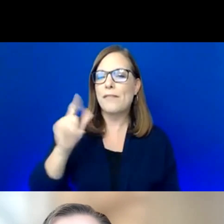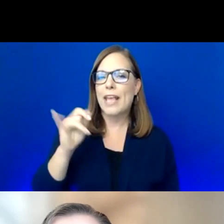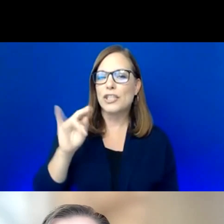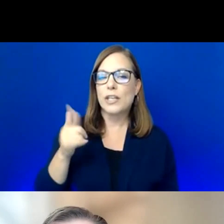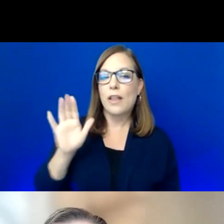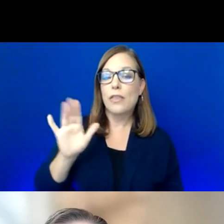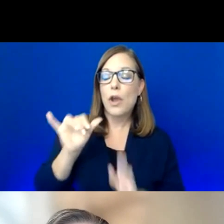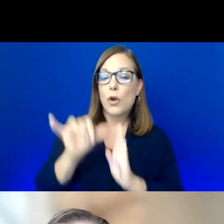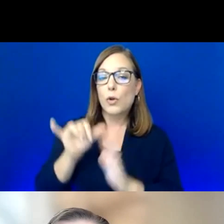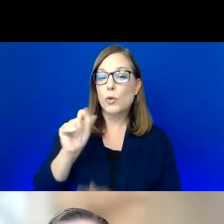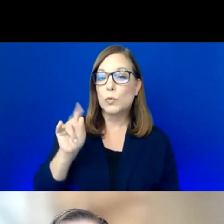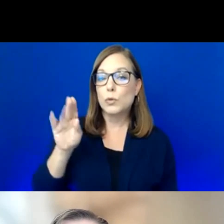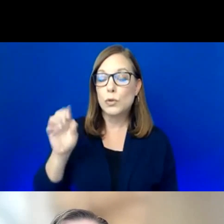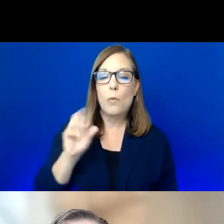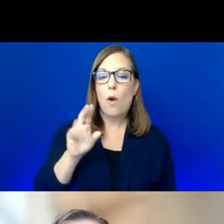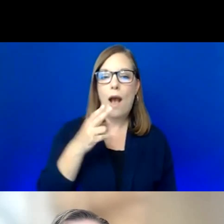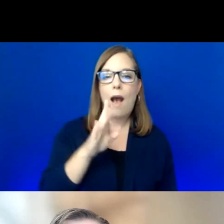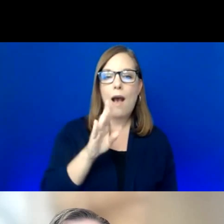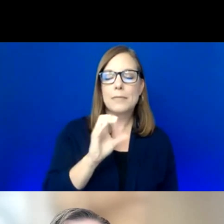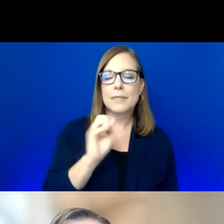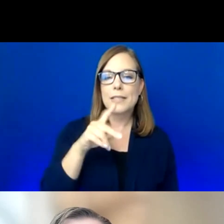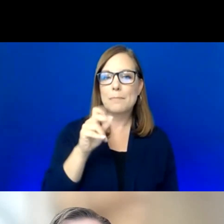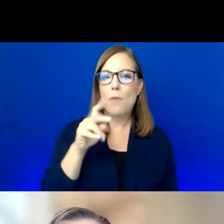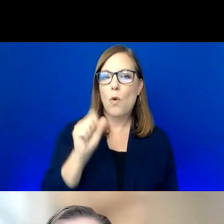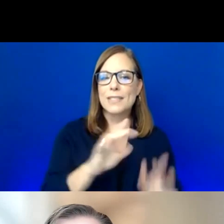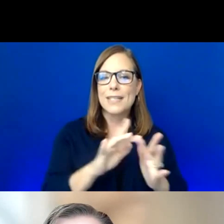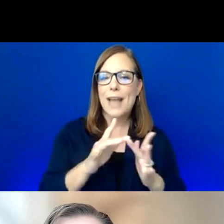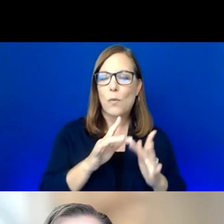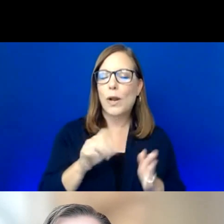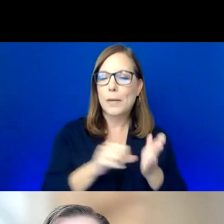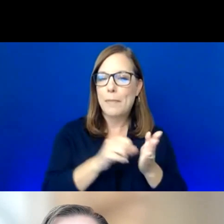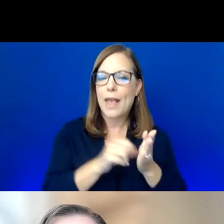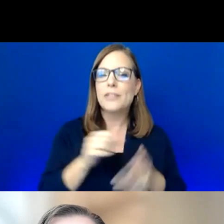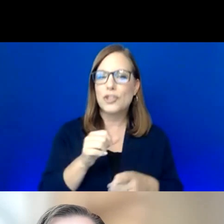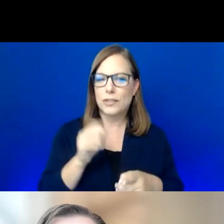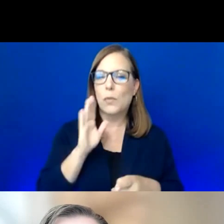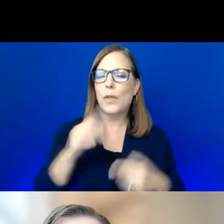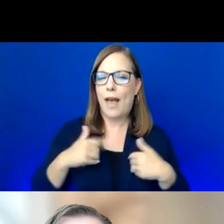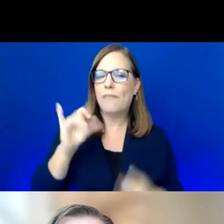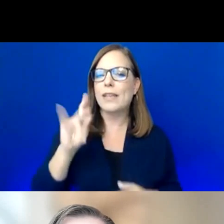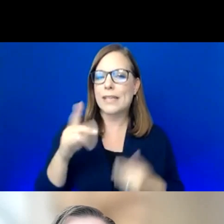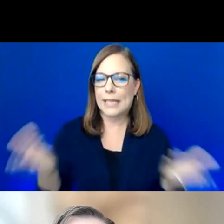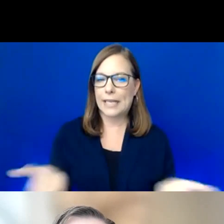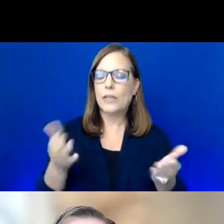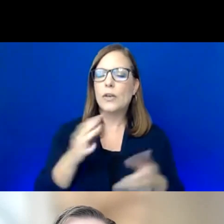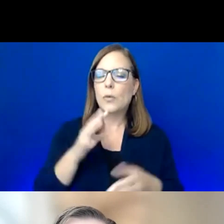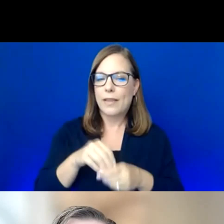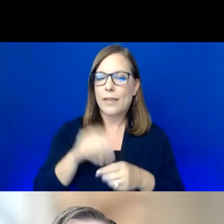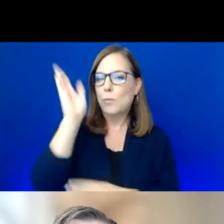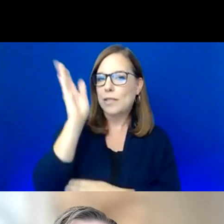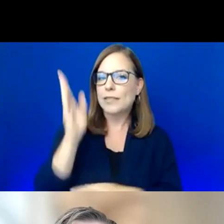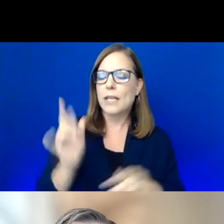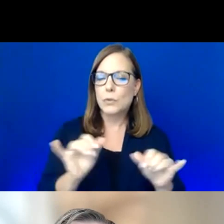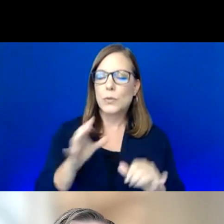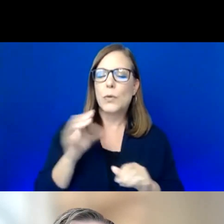and Spokes network page. It's linked in the presentation and we will try to drop it into the